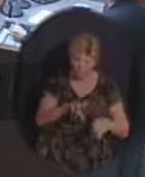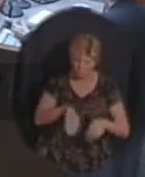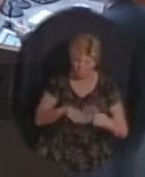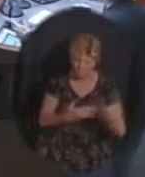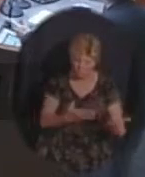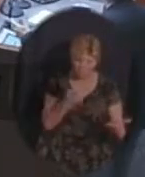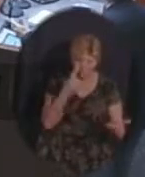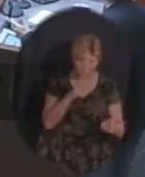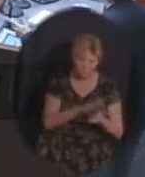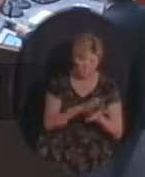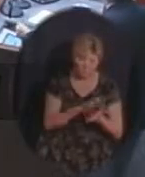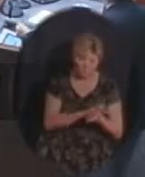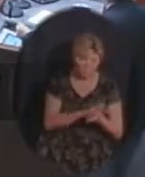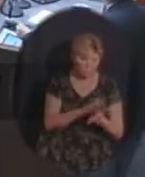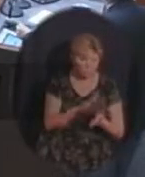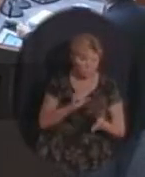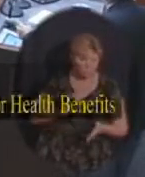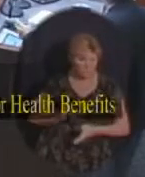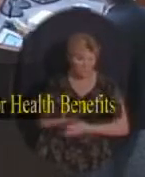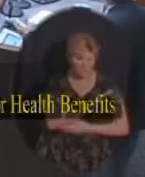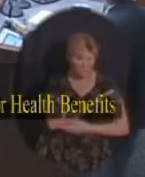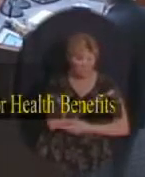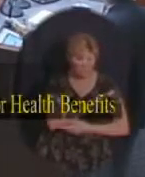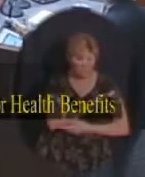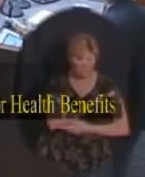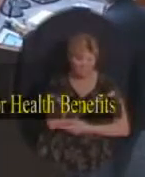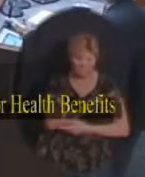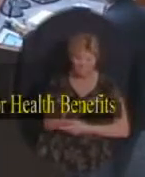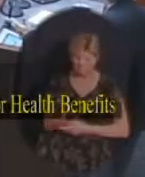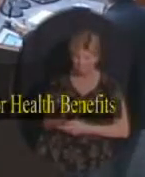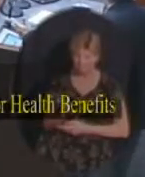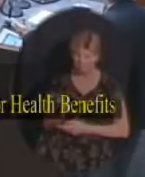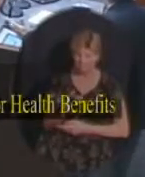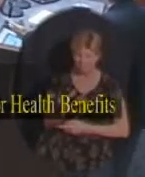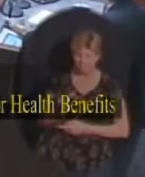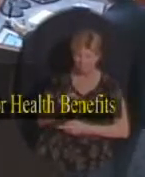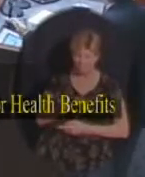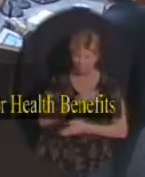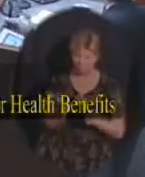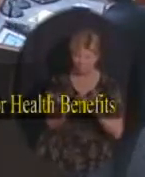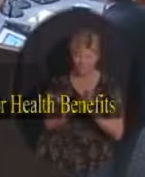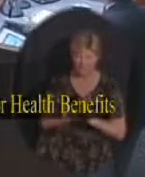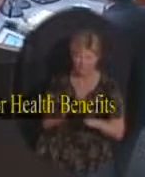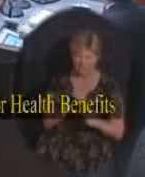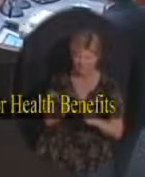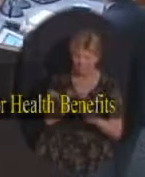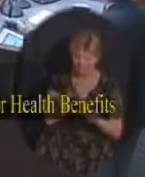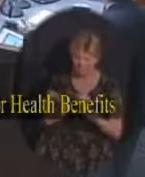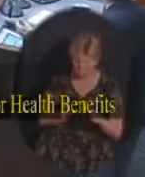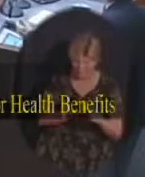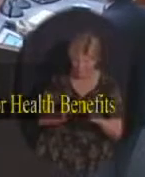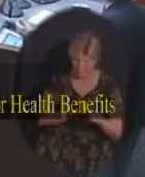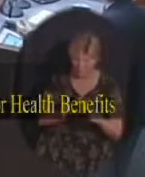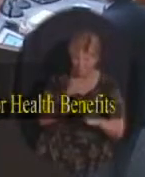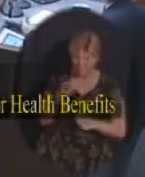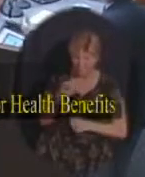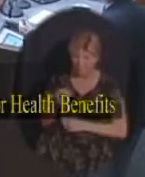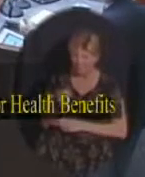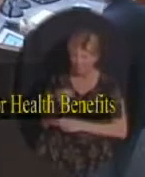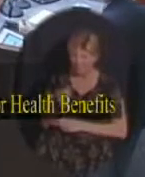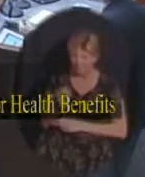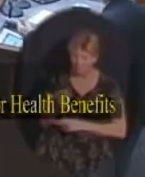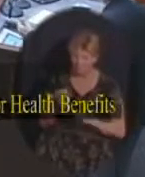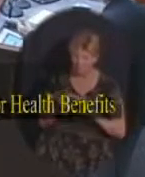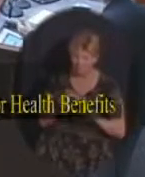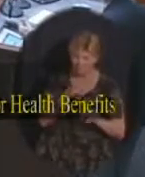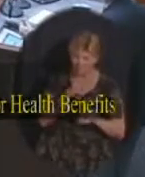for, in fact, they've all responded to do the same thing, is we've asked them to be at least on site on every school facility at least once a year,